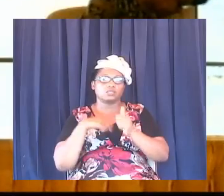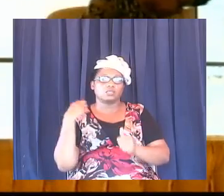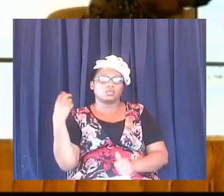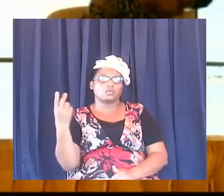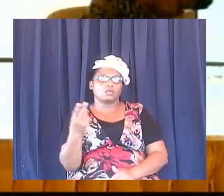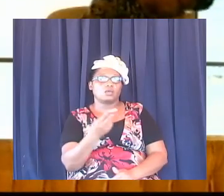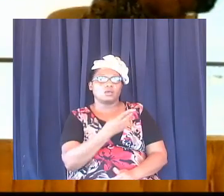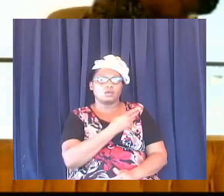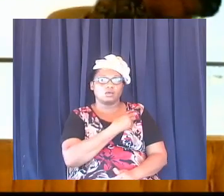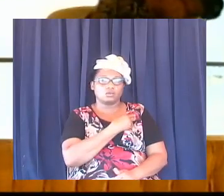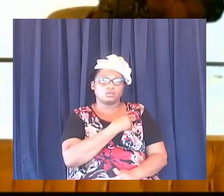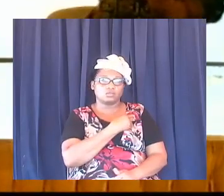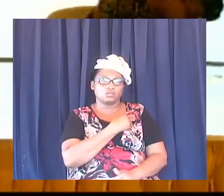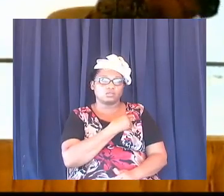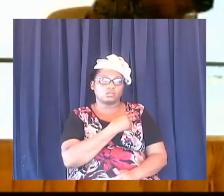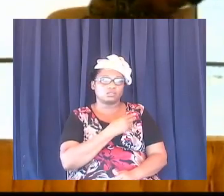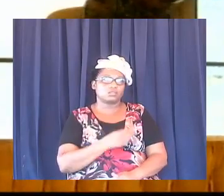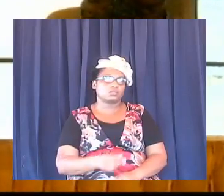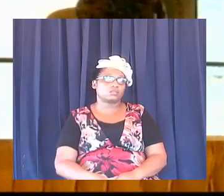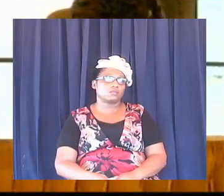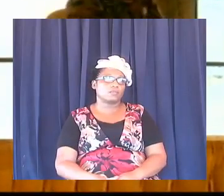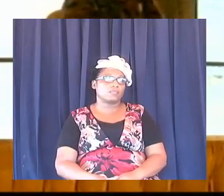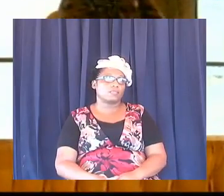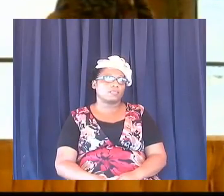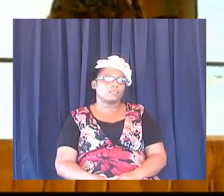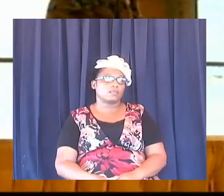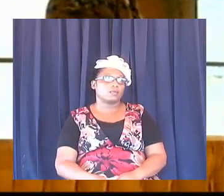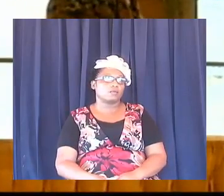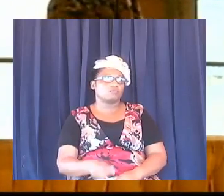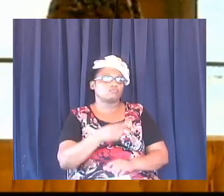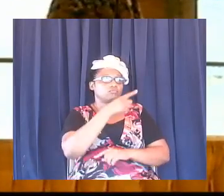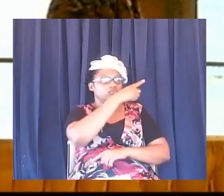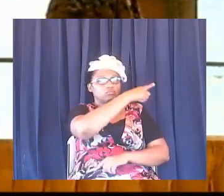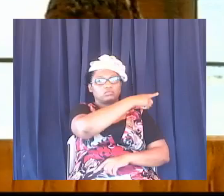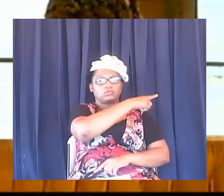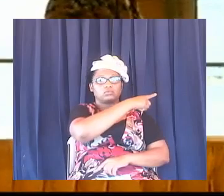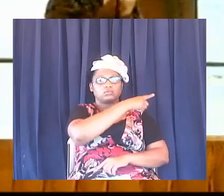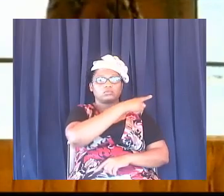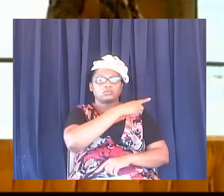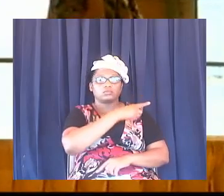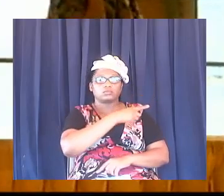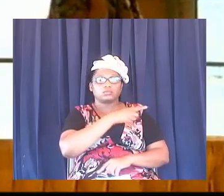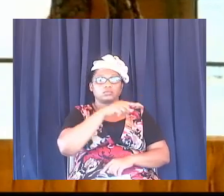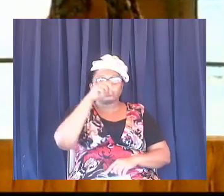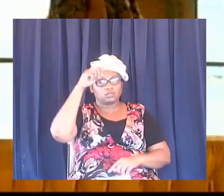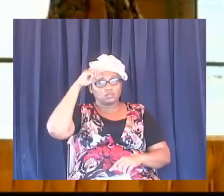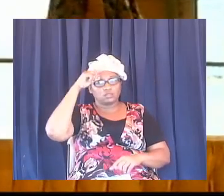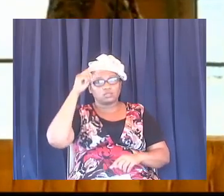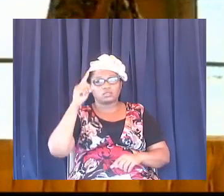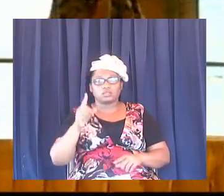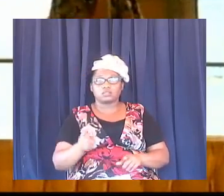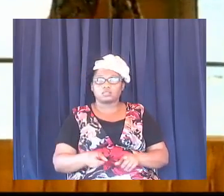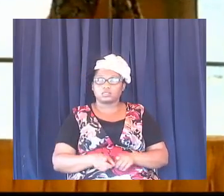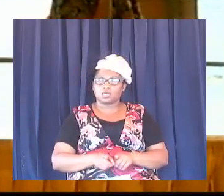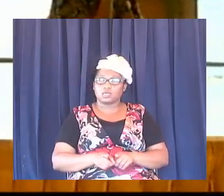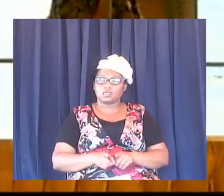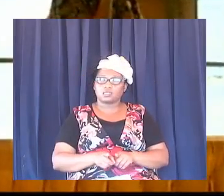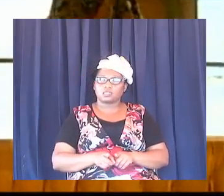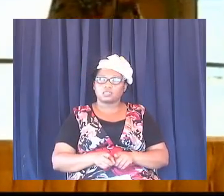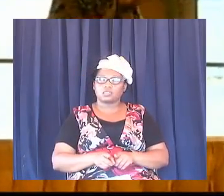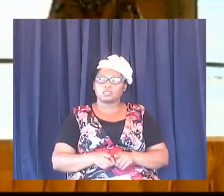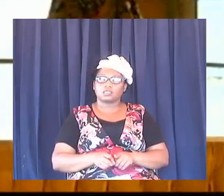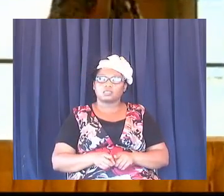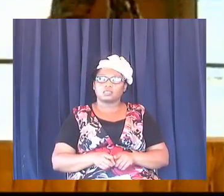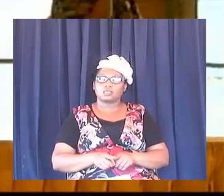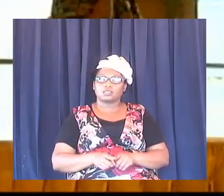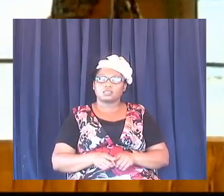been pushing him up, and so I decided to take his advice, but I would do it. And so I really want to